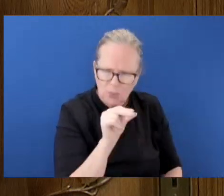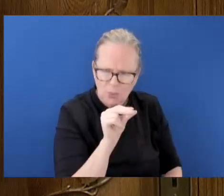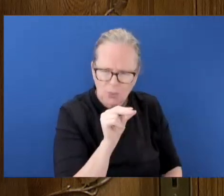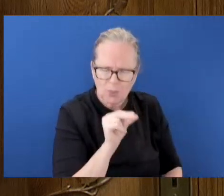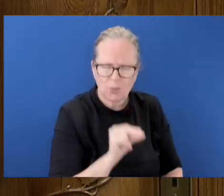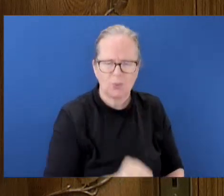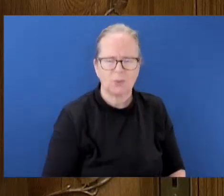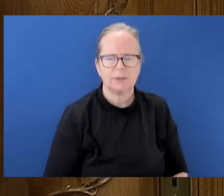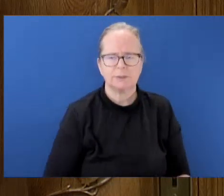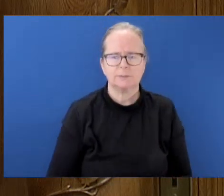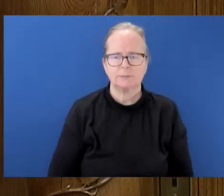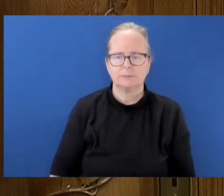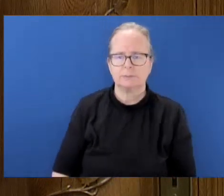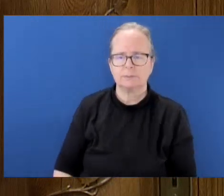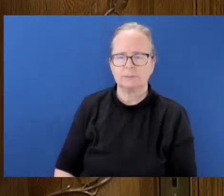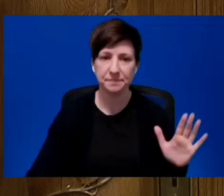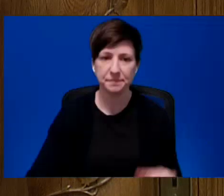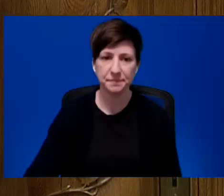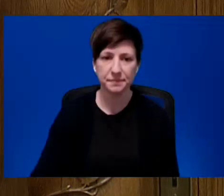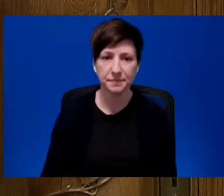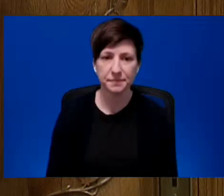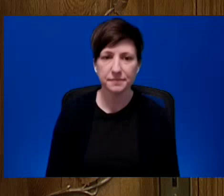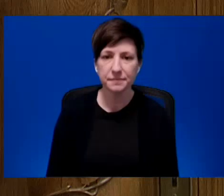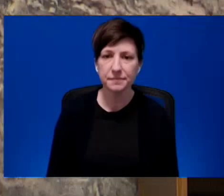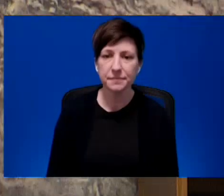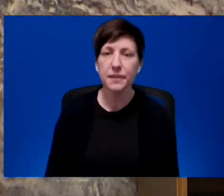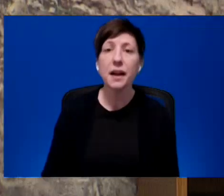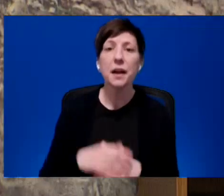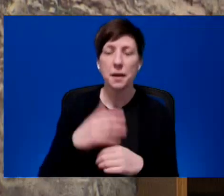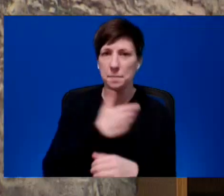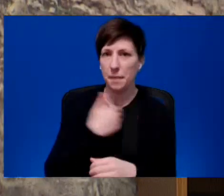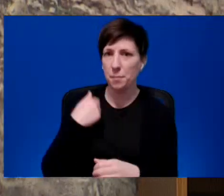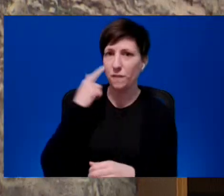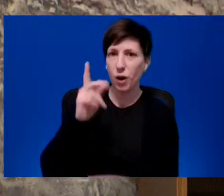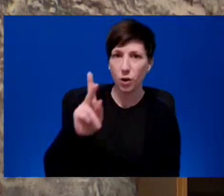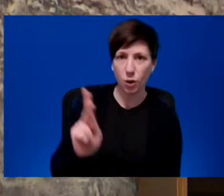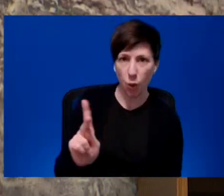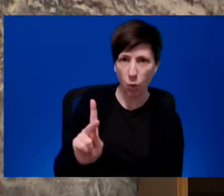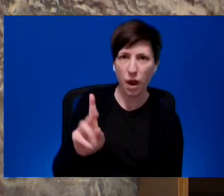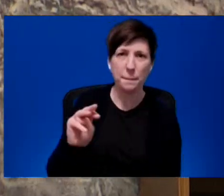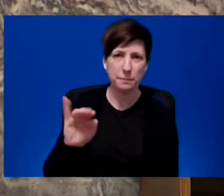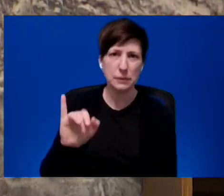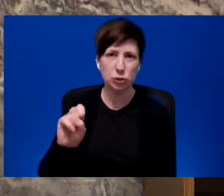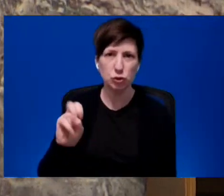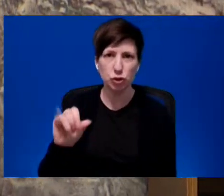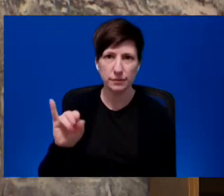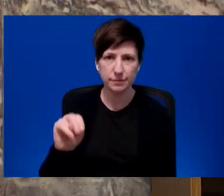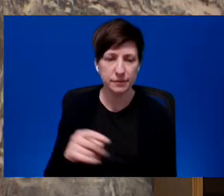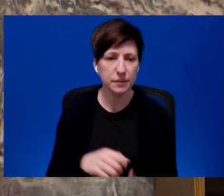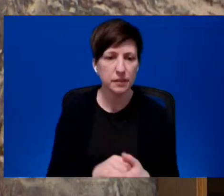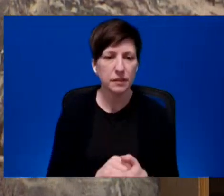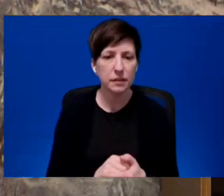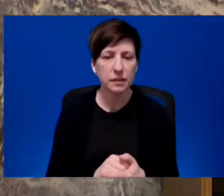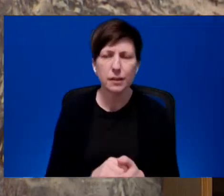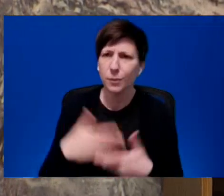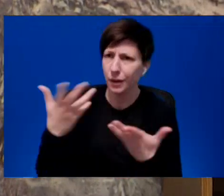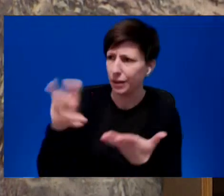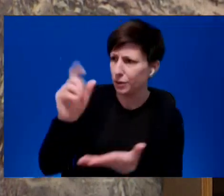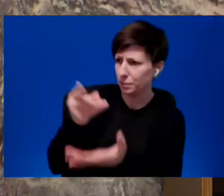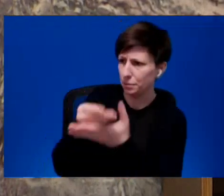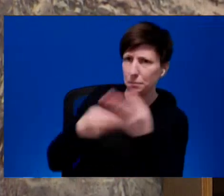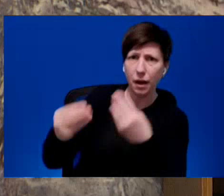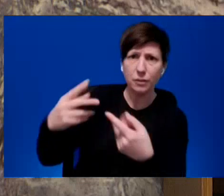Member for Kelowna Mission. Well, the NDP's budgeting disaster reveals a massive structural deficit, with debt servicing